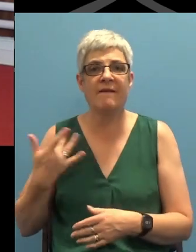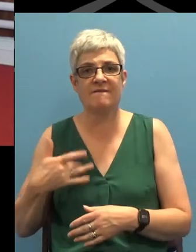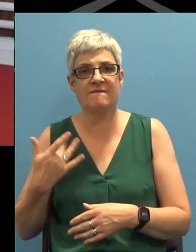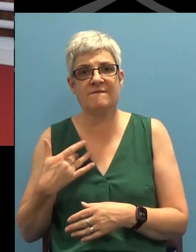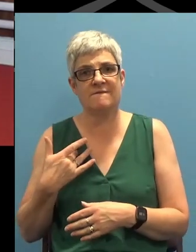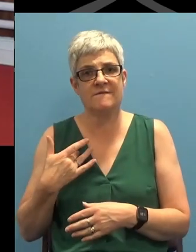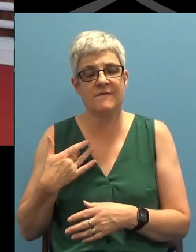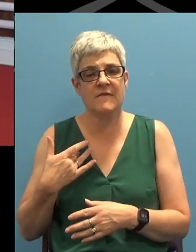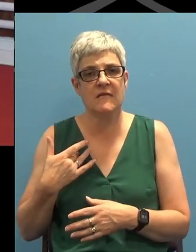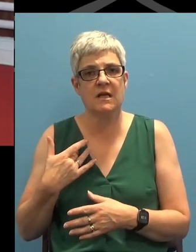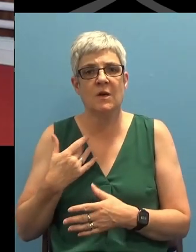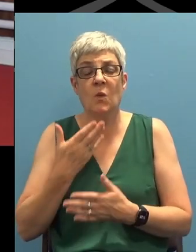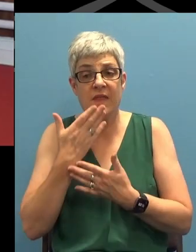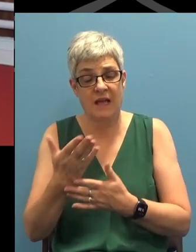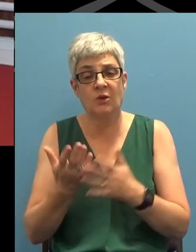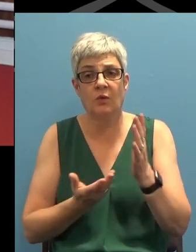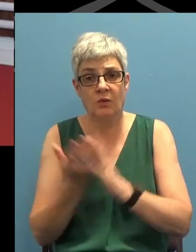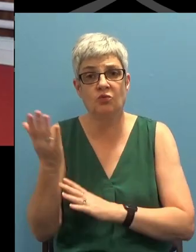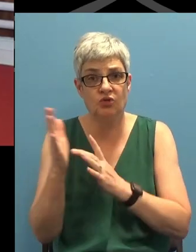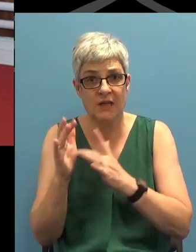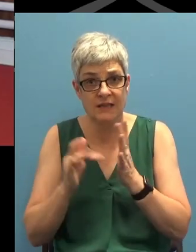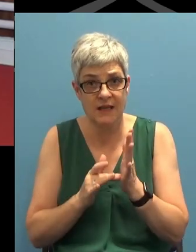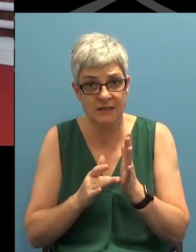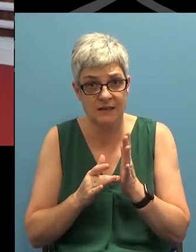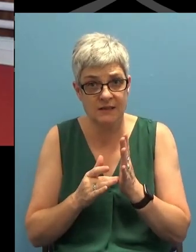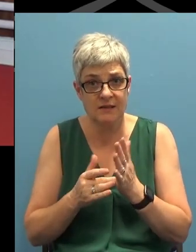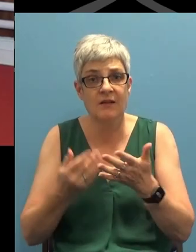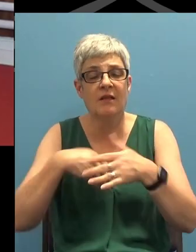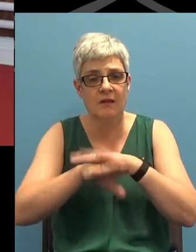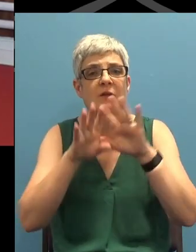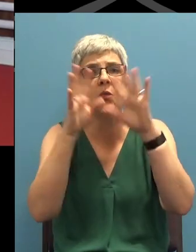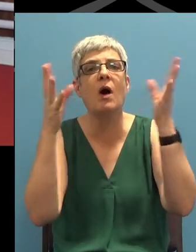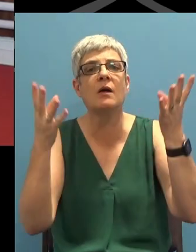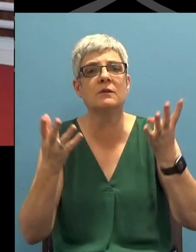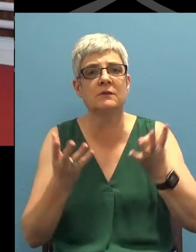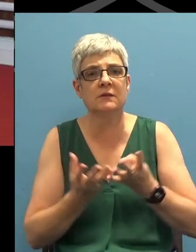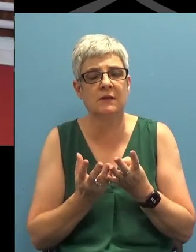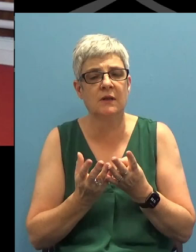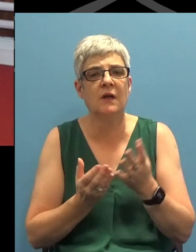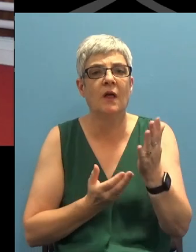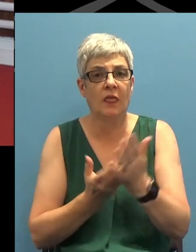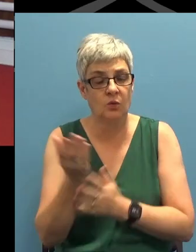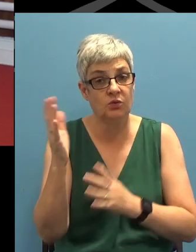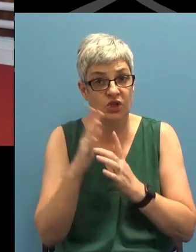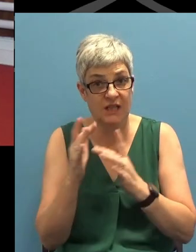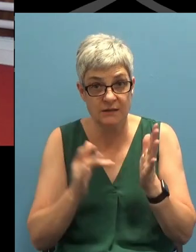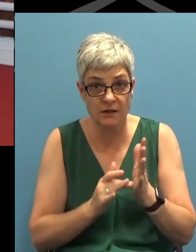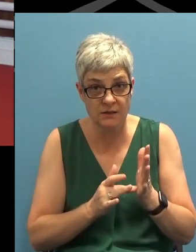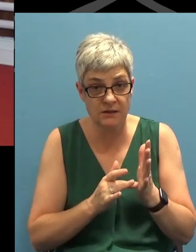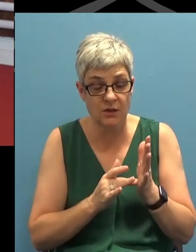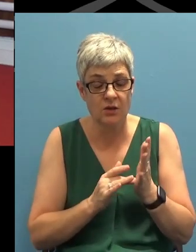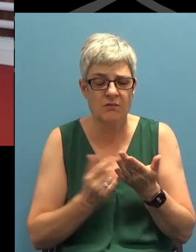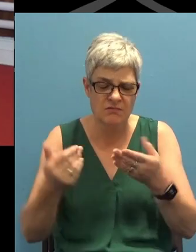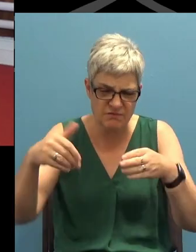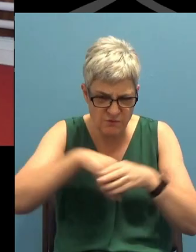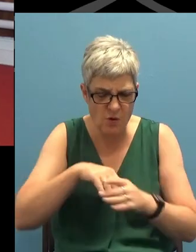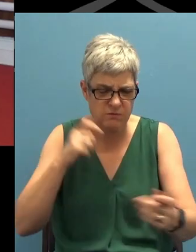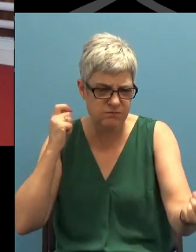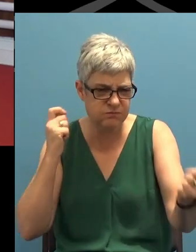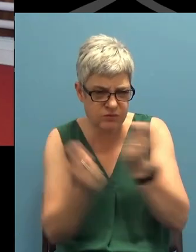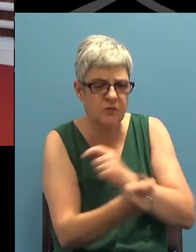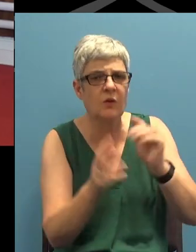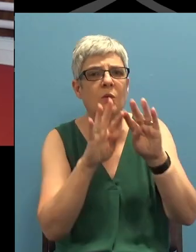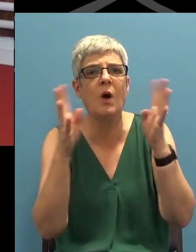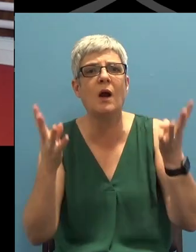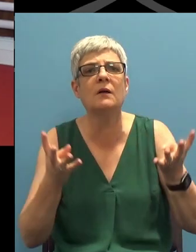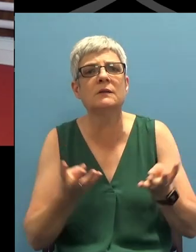We thank you how in Jesus you came into our world, and how through Jesus you were involved in transforming our